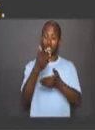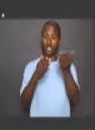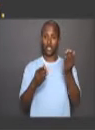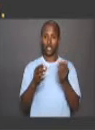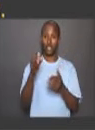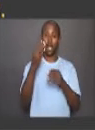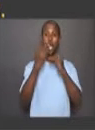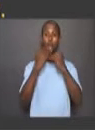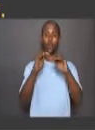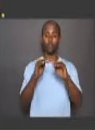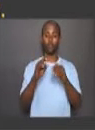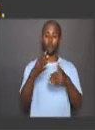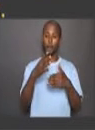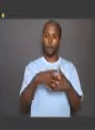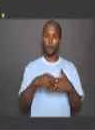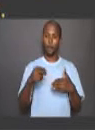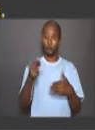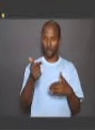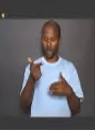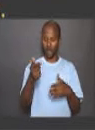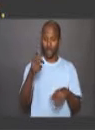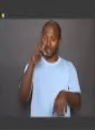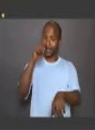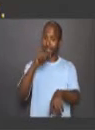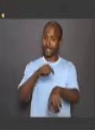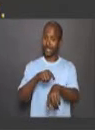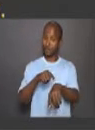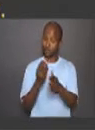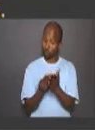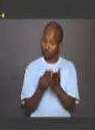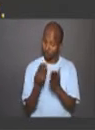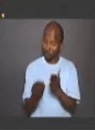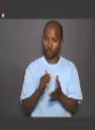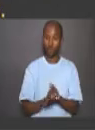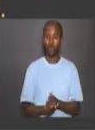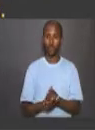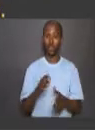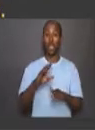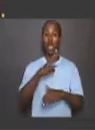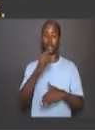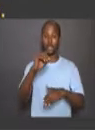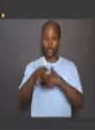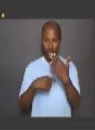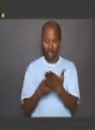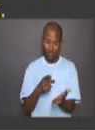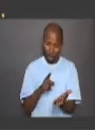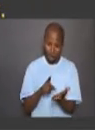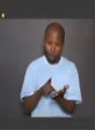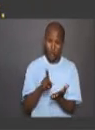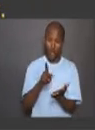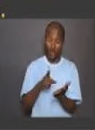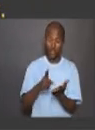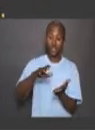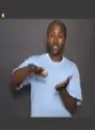certain amount of money at the time of purchase and then paying